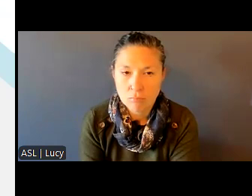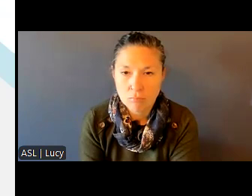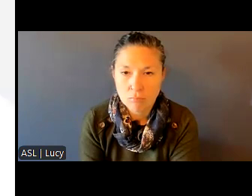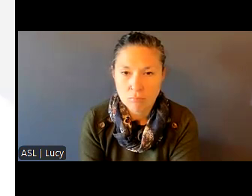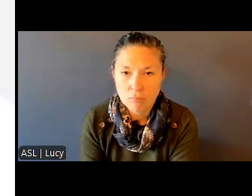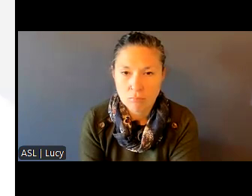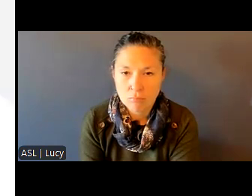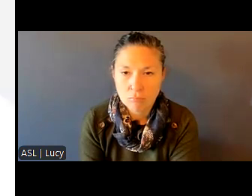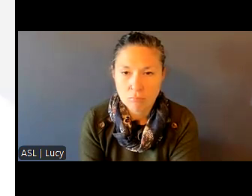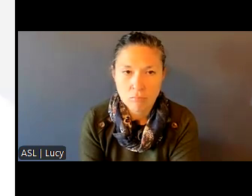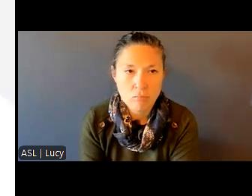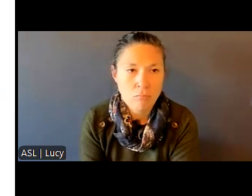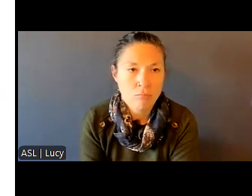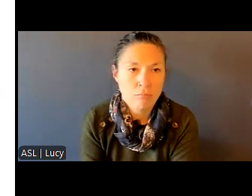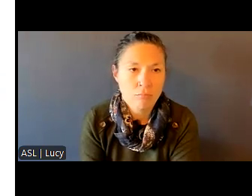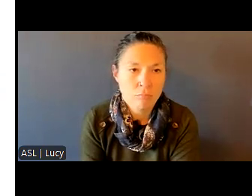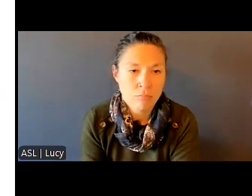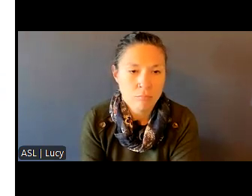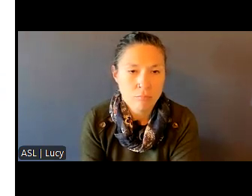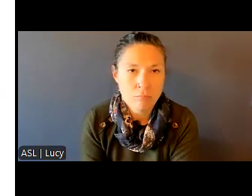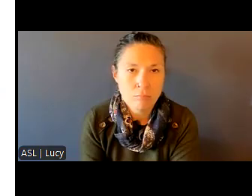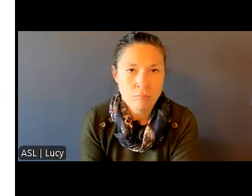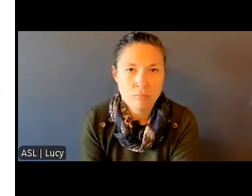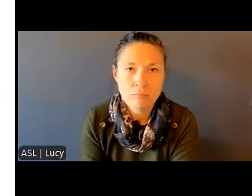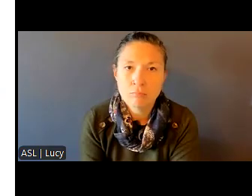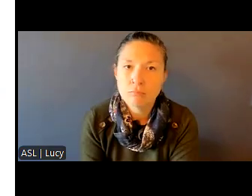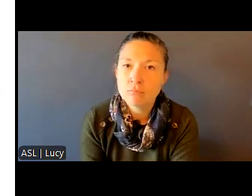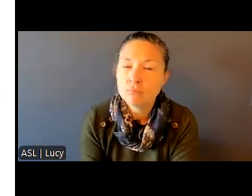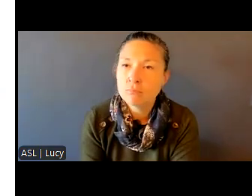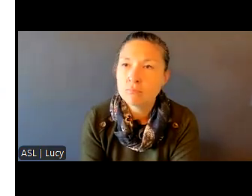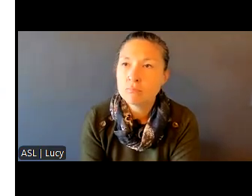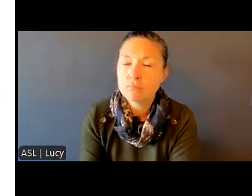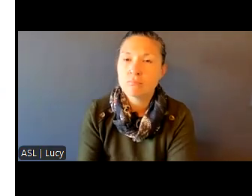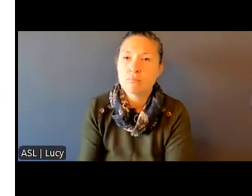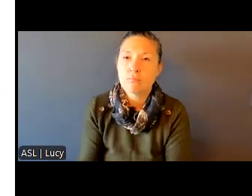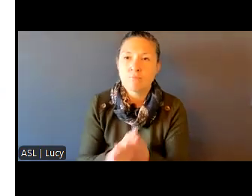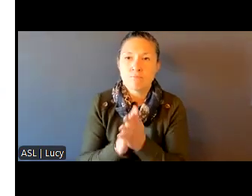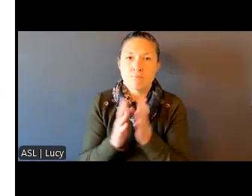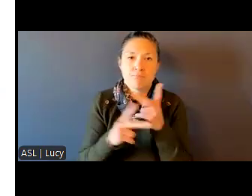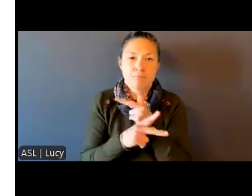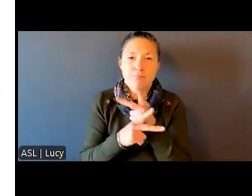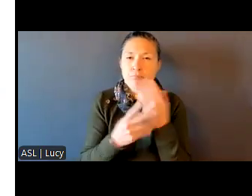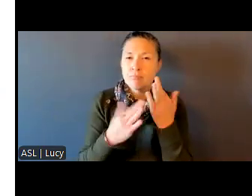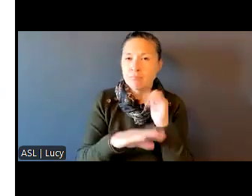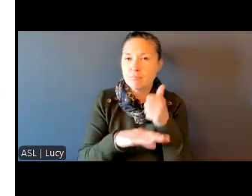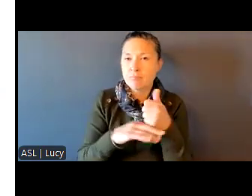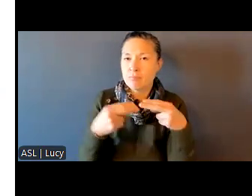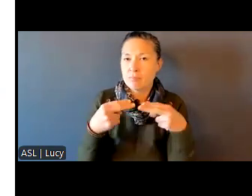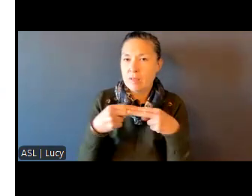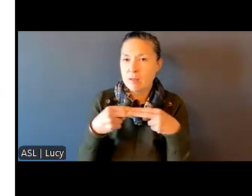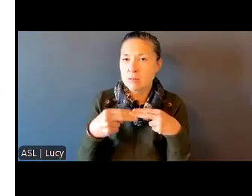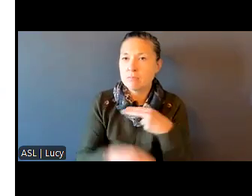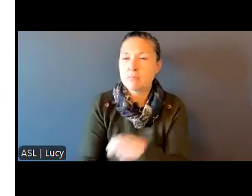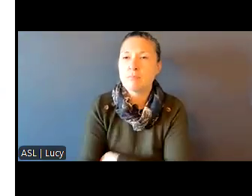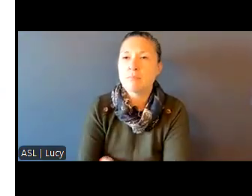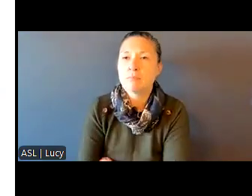Wonderful. Great. So Yeah. we're going to, just once your slides come up, Yep.